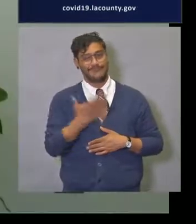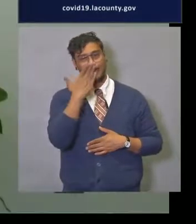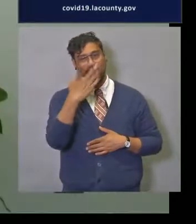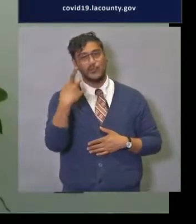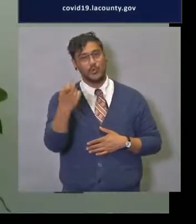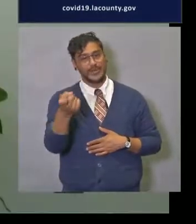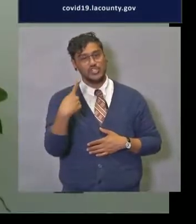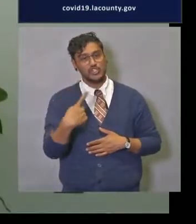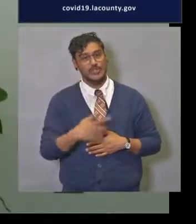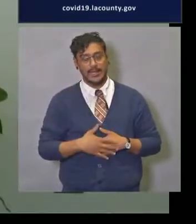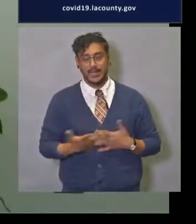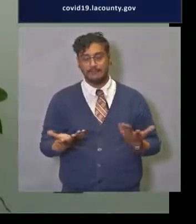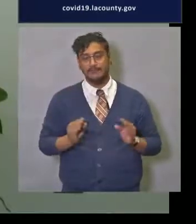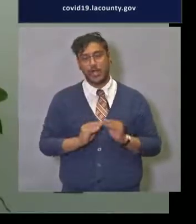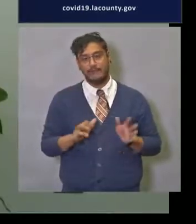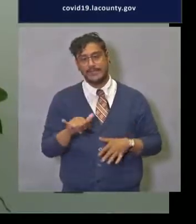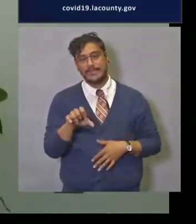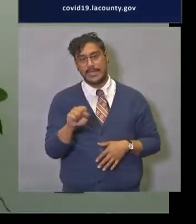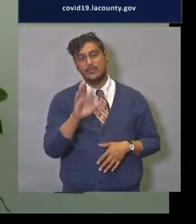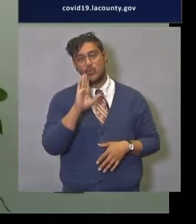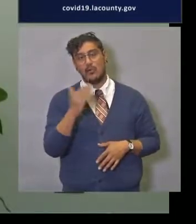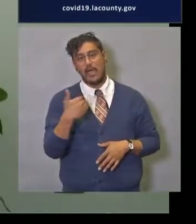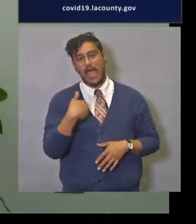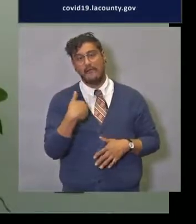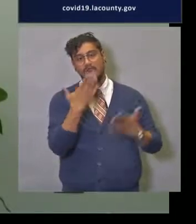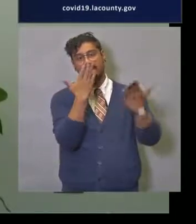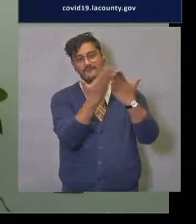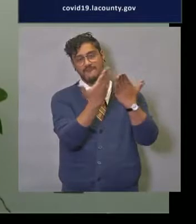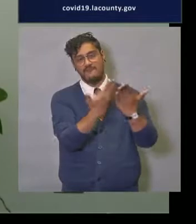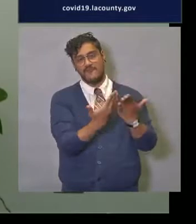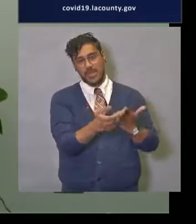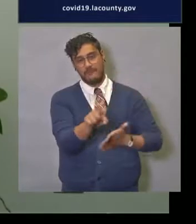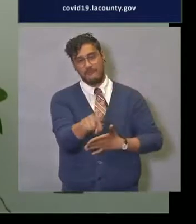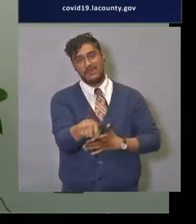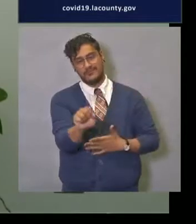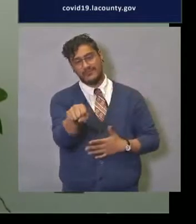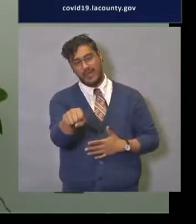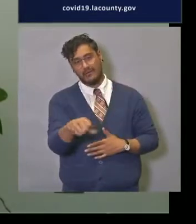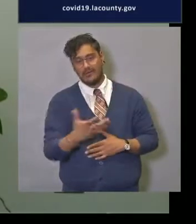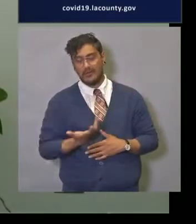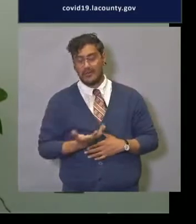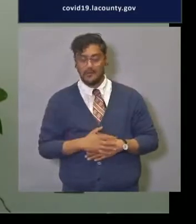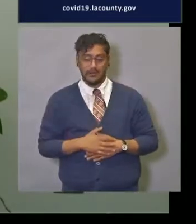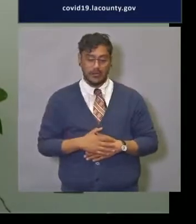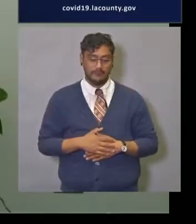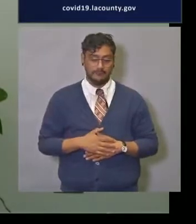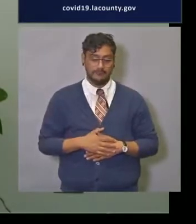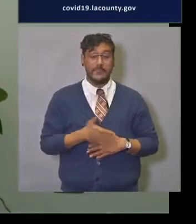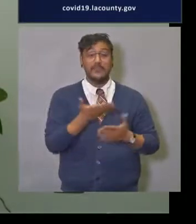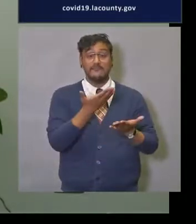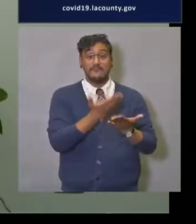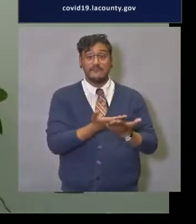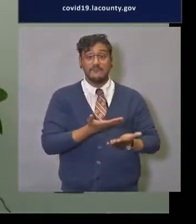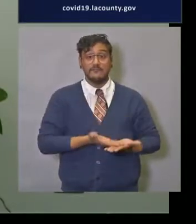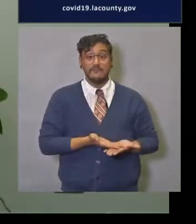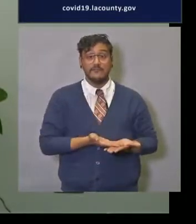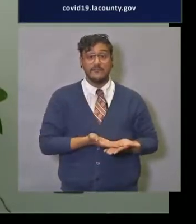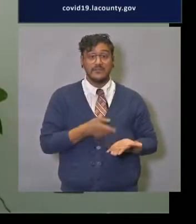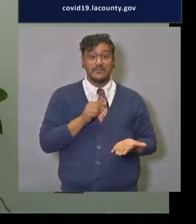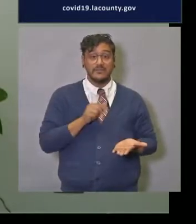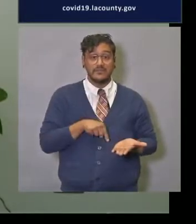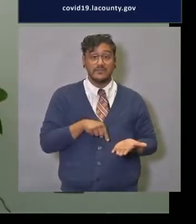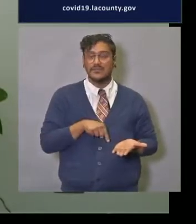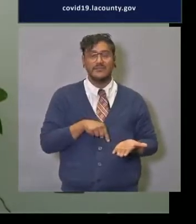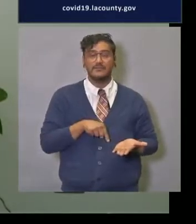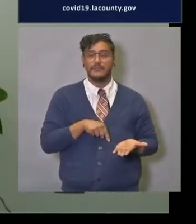question. And obviously, yes, there'll be some verifications. I want to note that the verifications are really